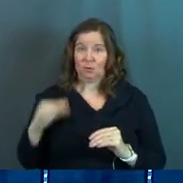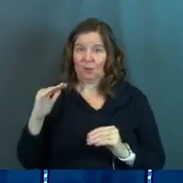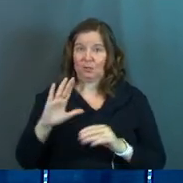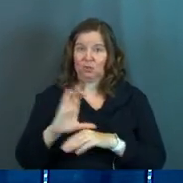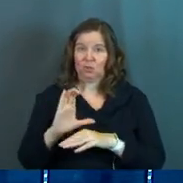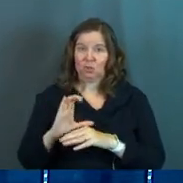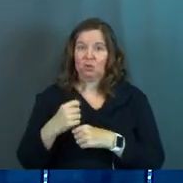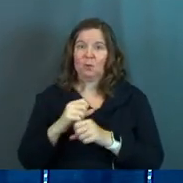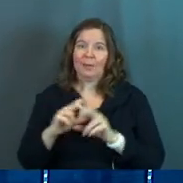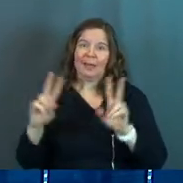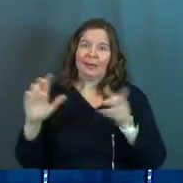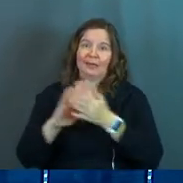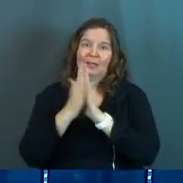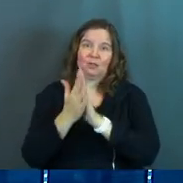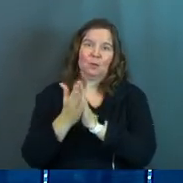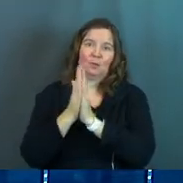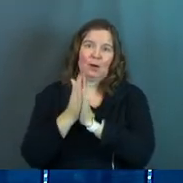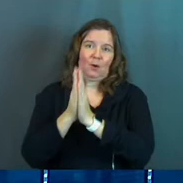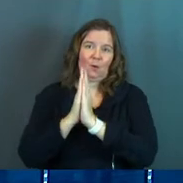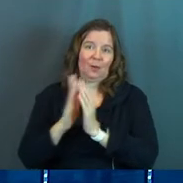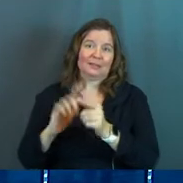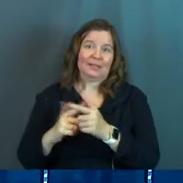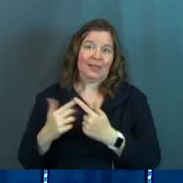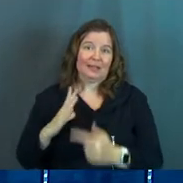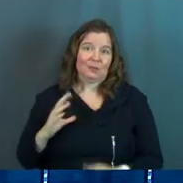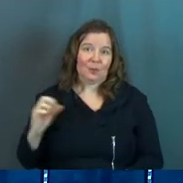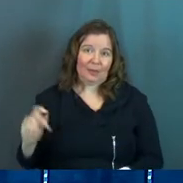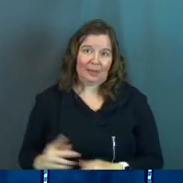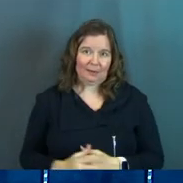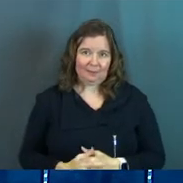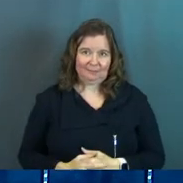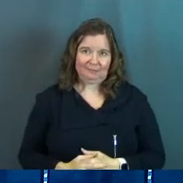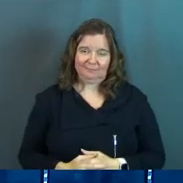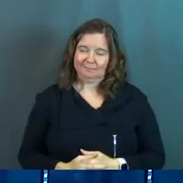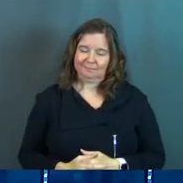growing up in the church, is you make it into a prayer request and then it's okay.